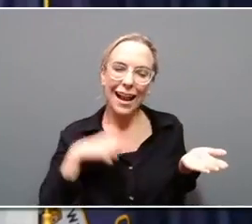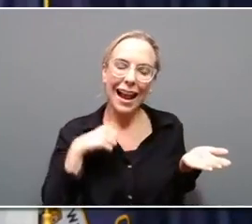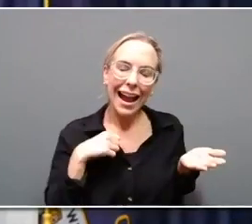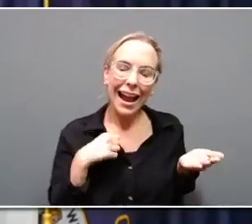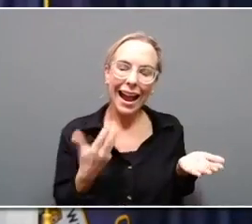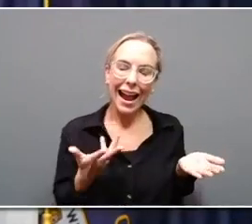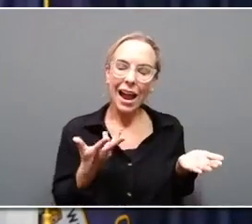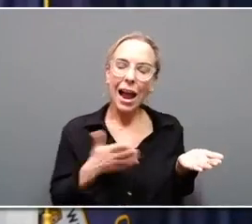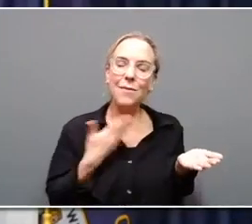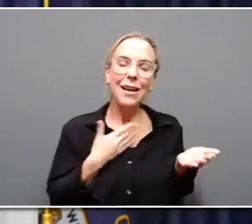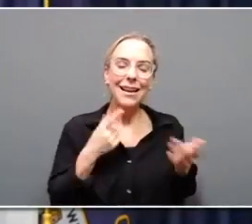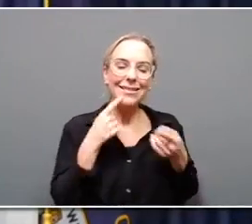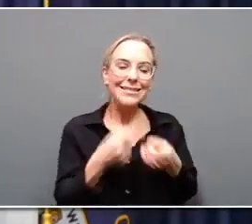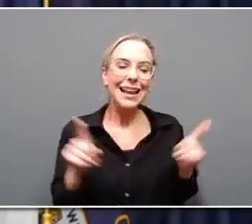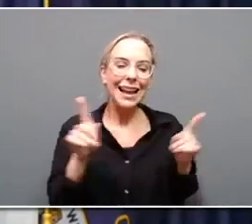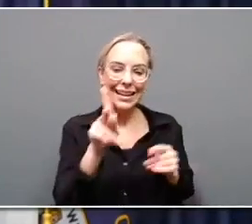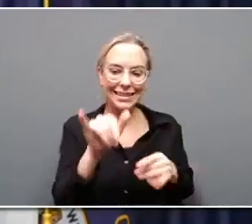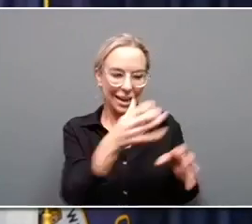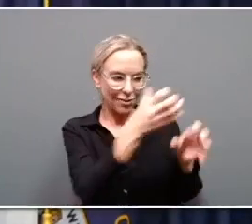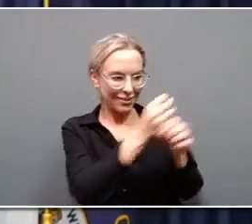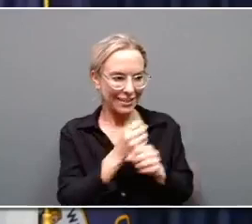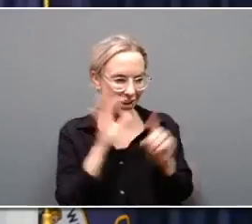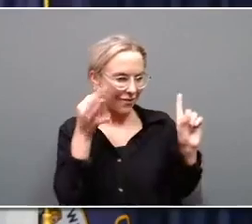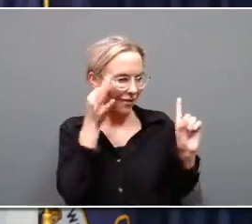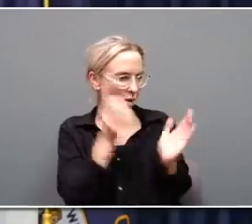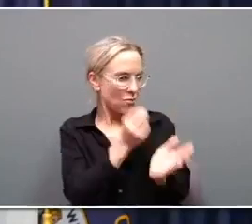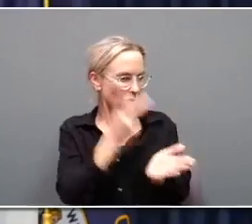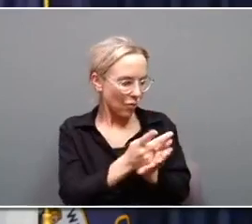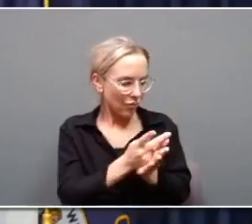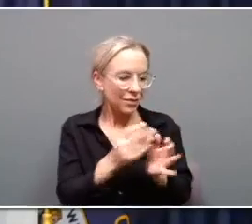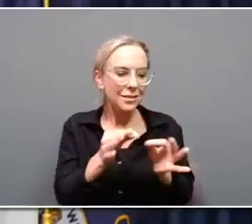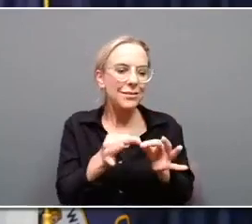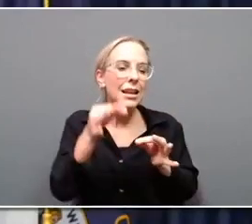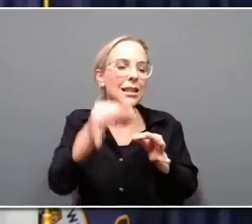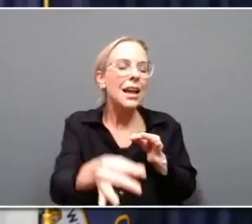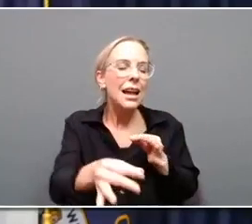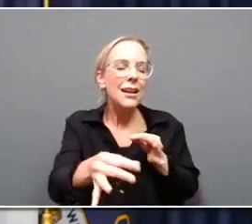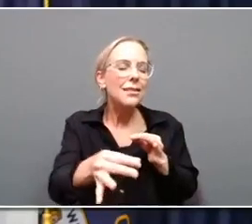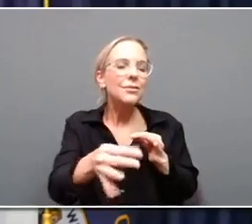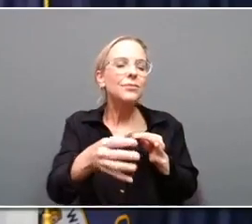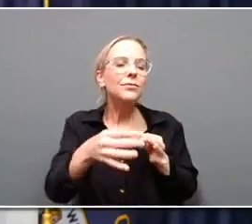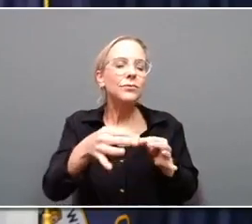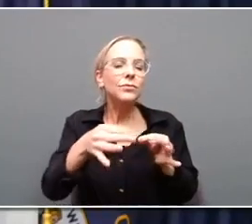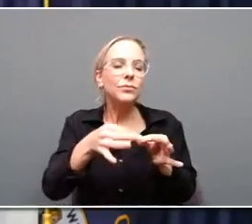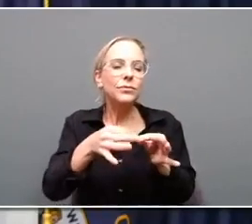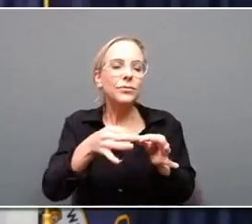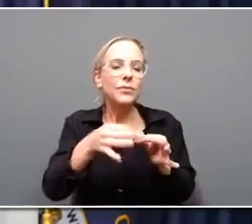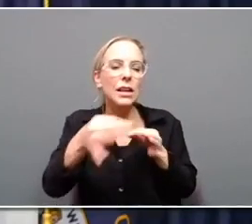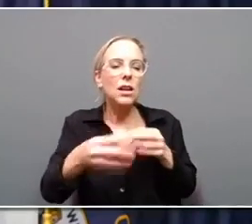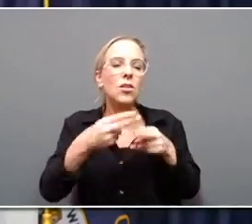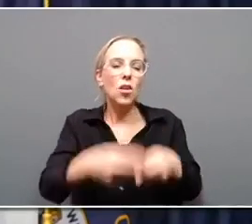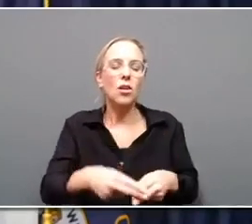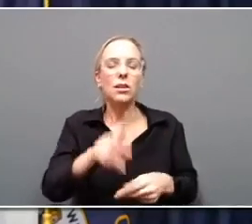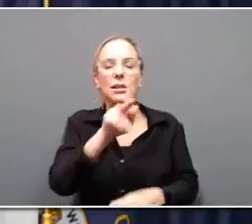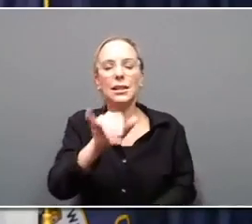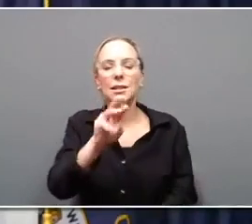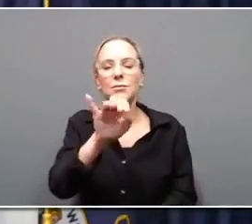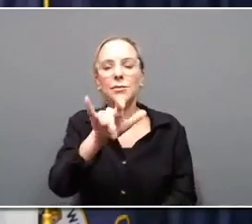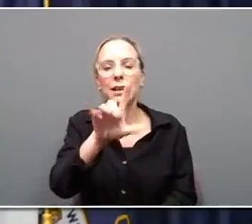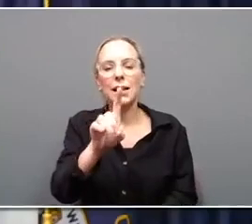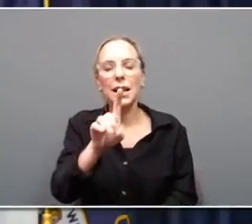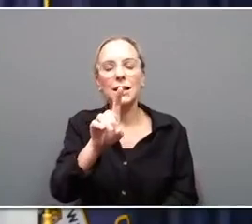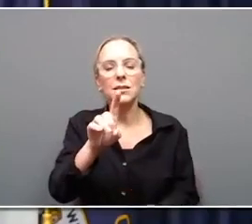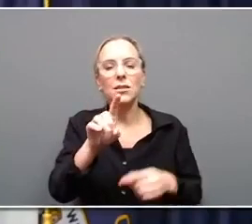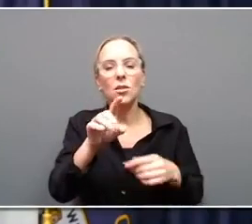that Kentucky received federal approval to delay what is known as the Medicaid unwinding process for children under the age